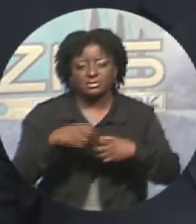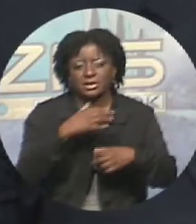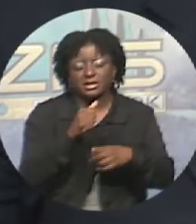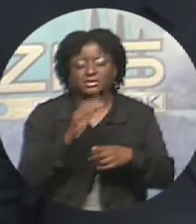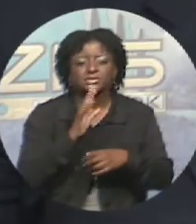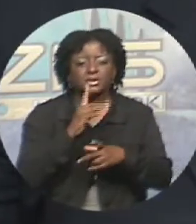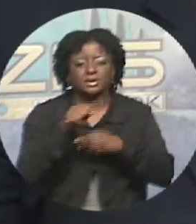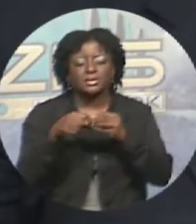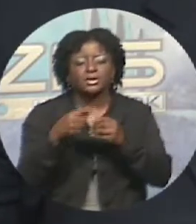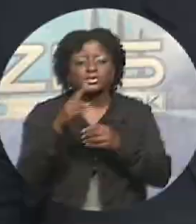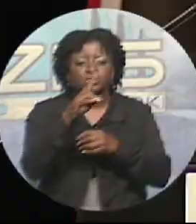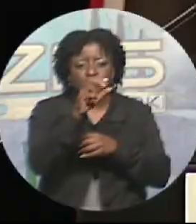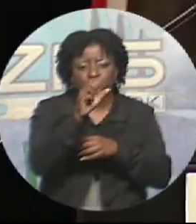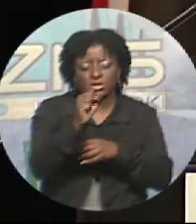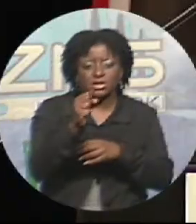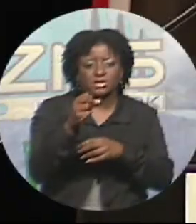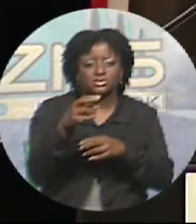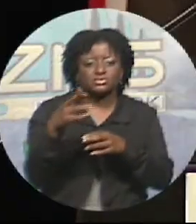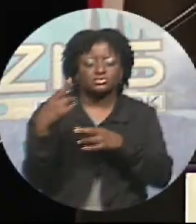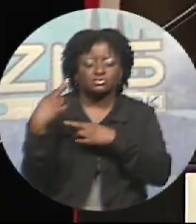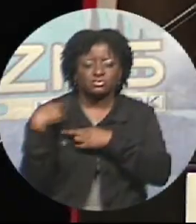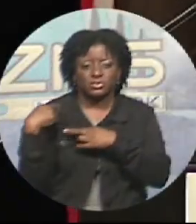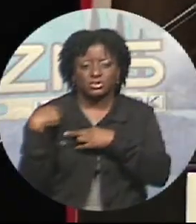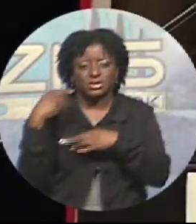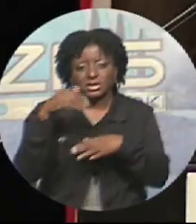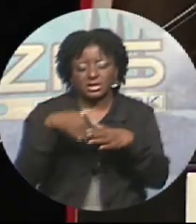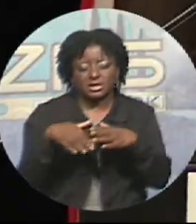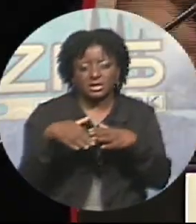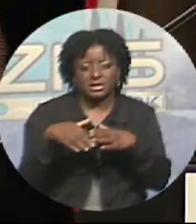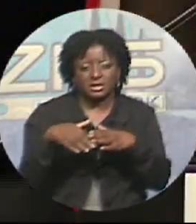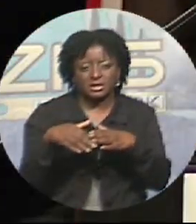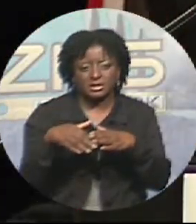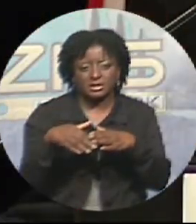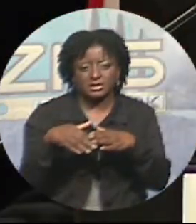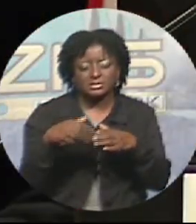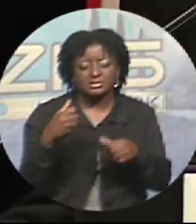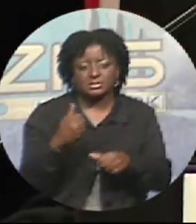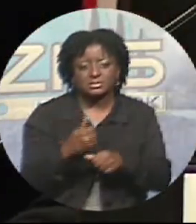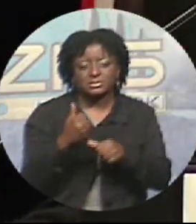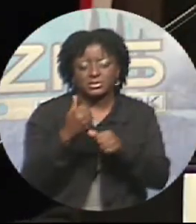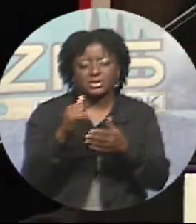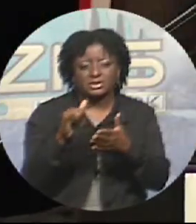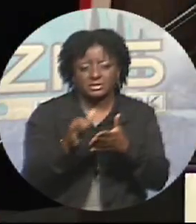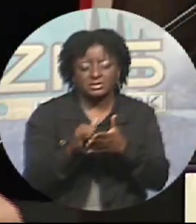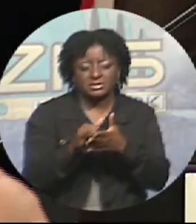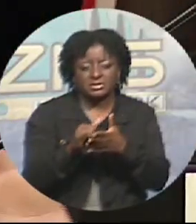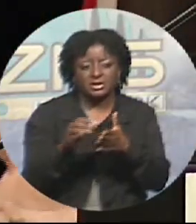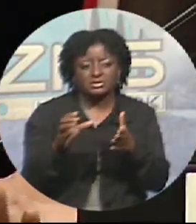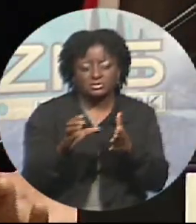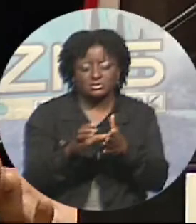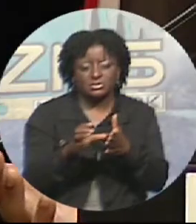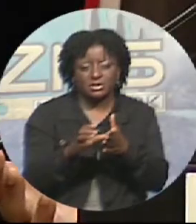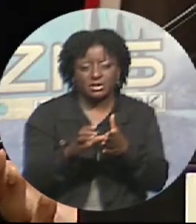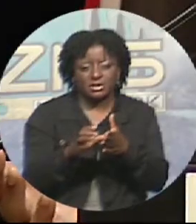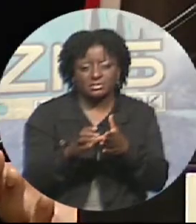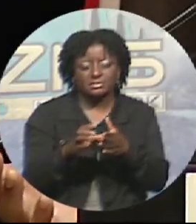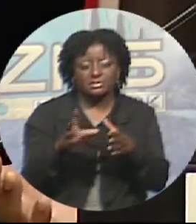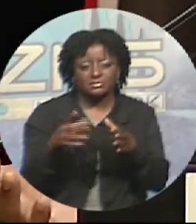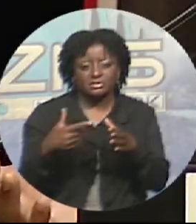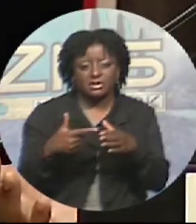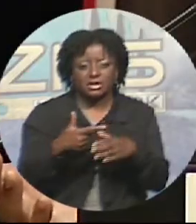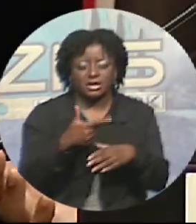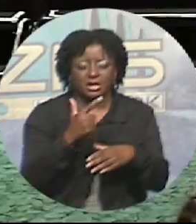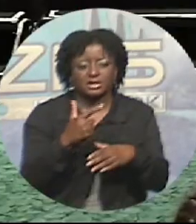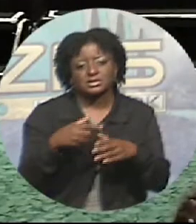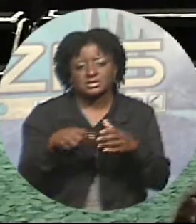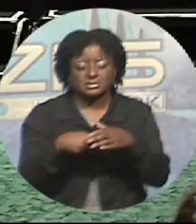region. We can do more, and we can do better, and we must. Prime Minister the Right Honorable Perry Christie departed from